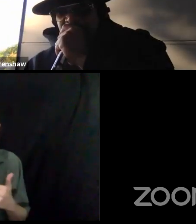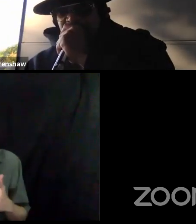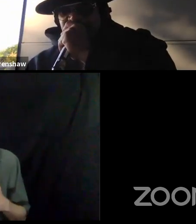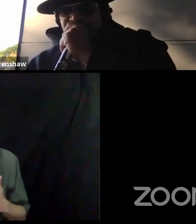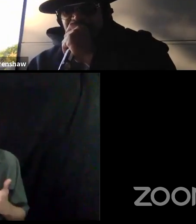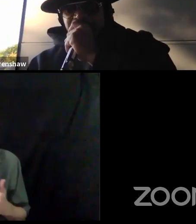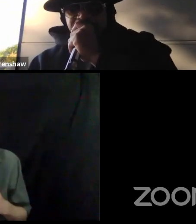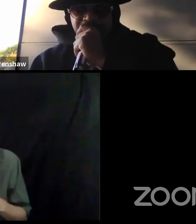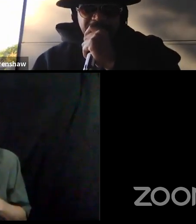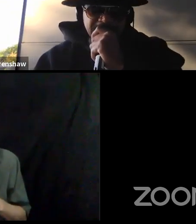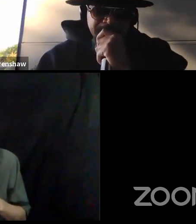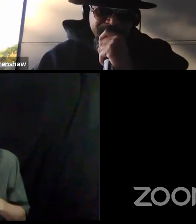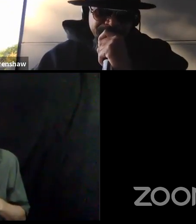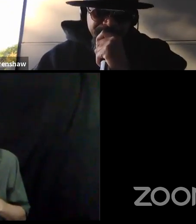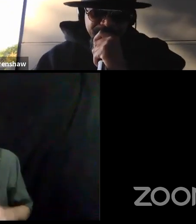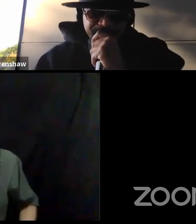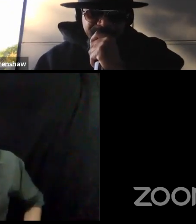Yeah. Shoot.